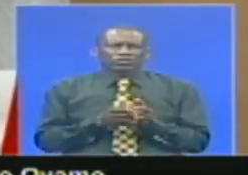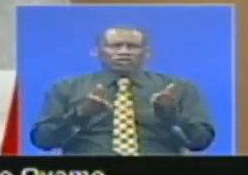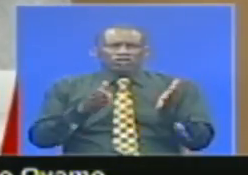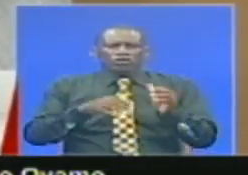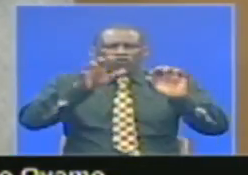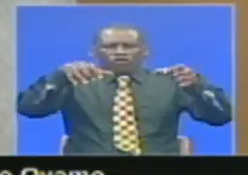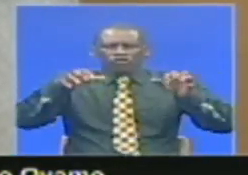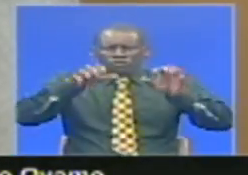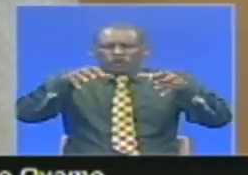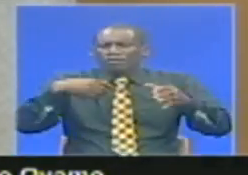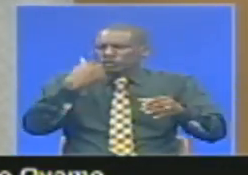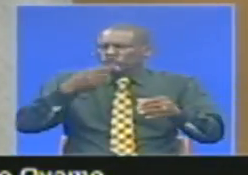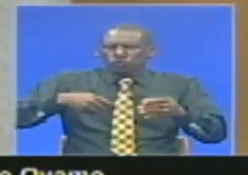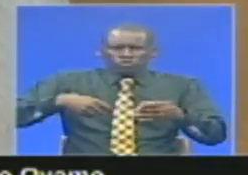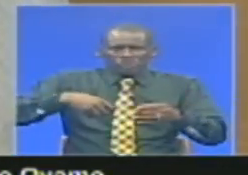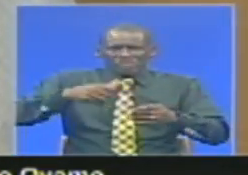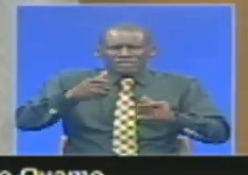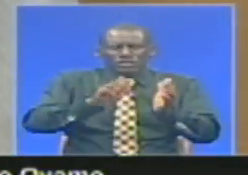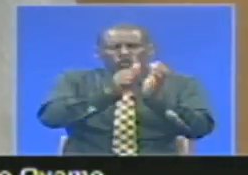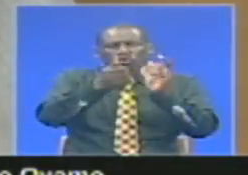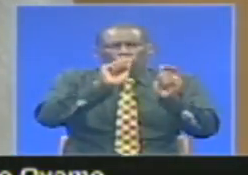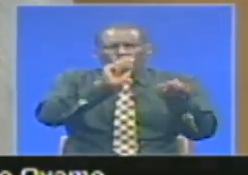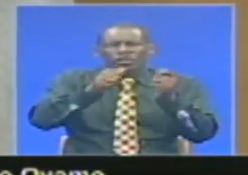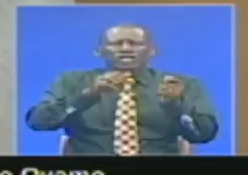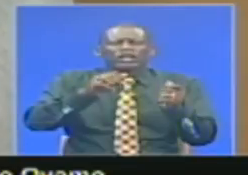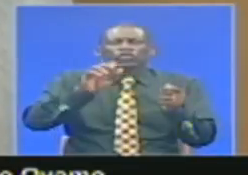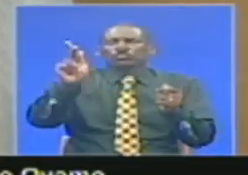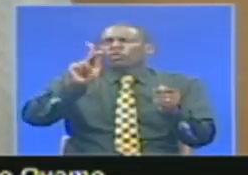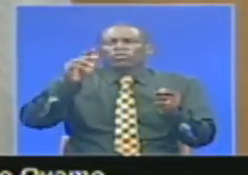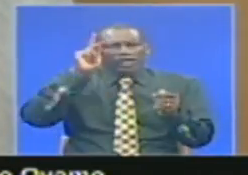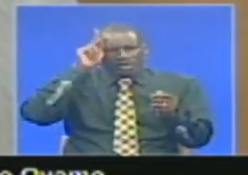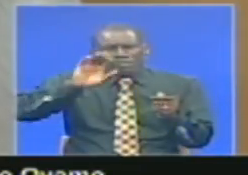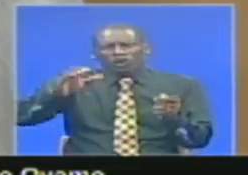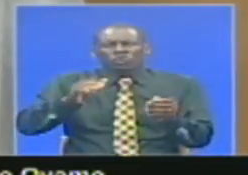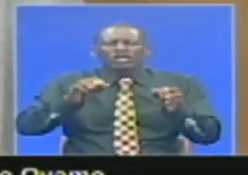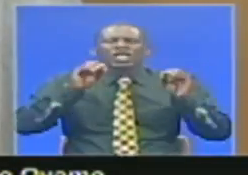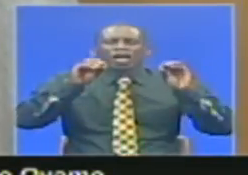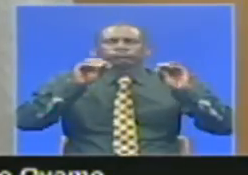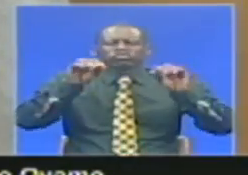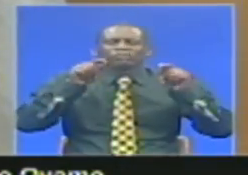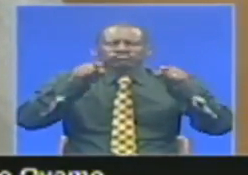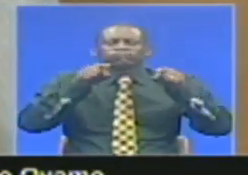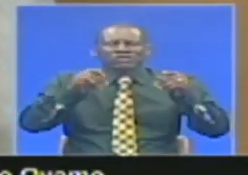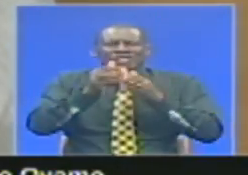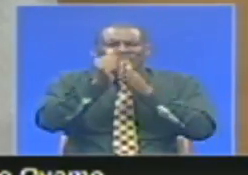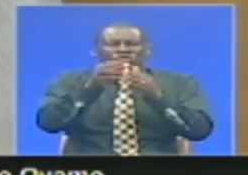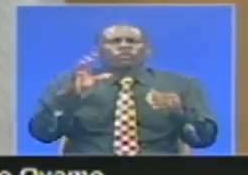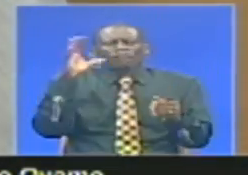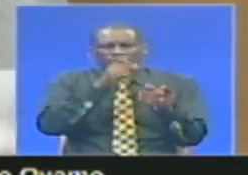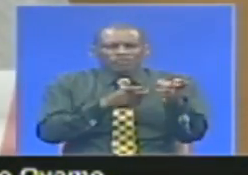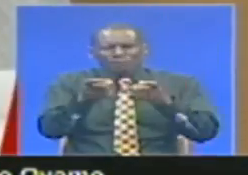farmers who supply coffee to Komothai factory in Kiambu County have accused their leaders of mismanagement of the factory